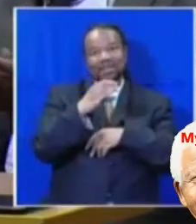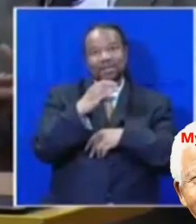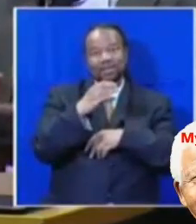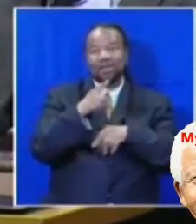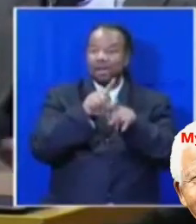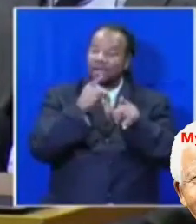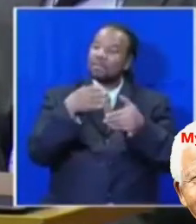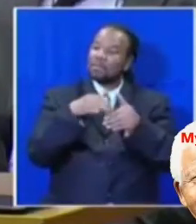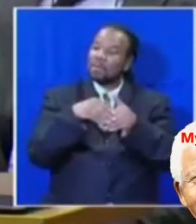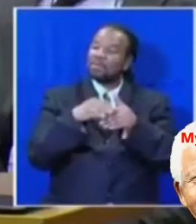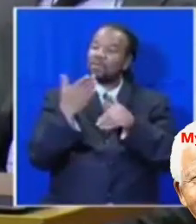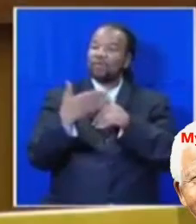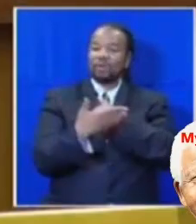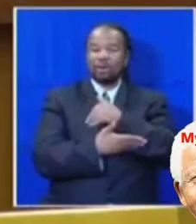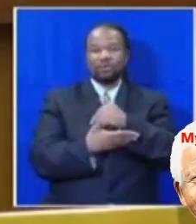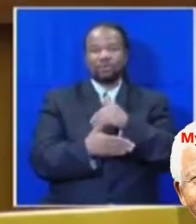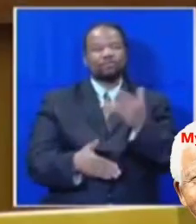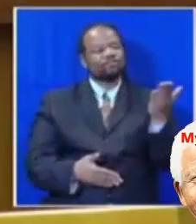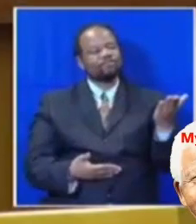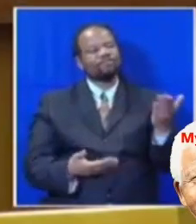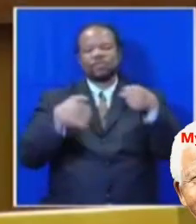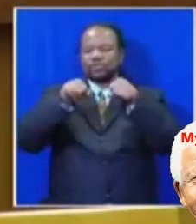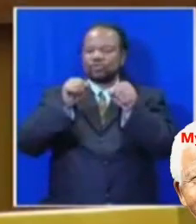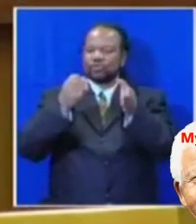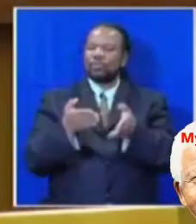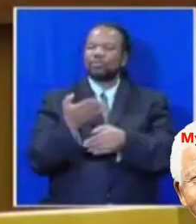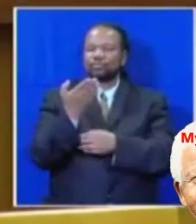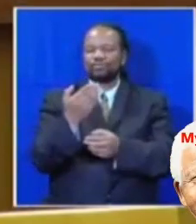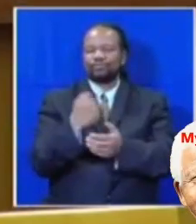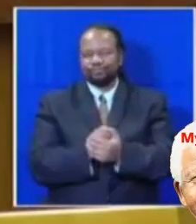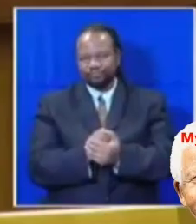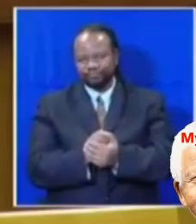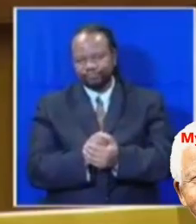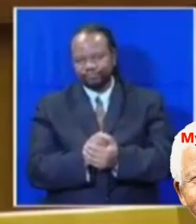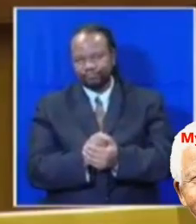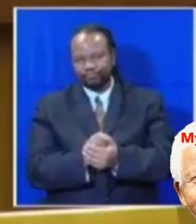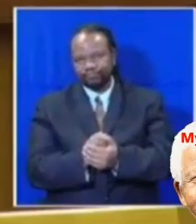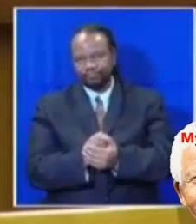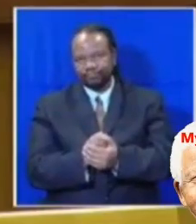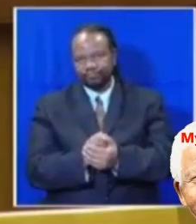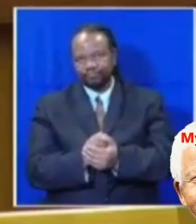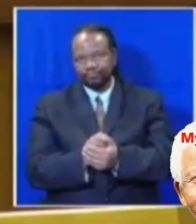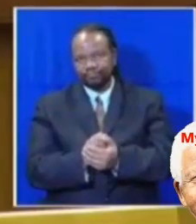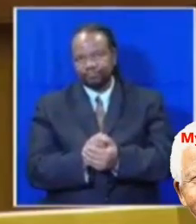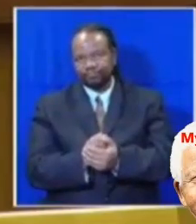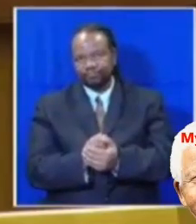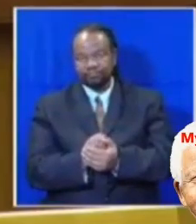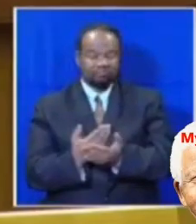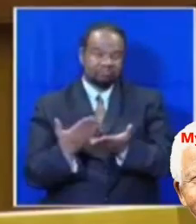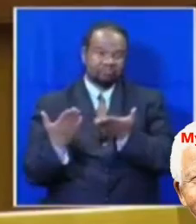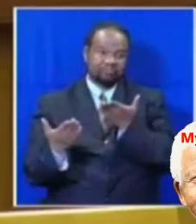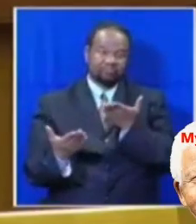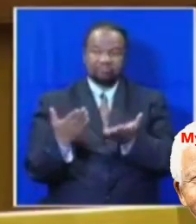country. So, Chairperson of the House, this future that some members